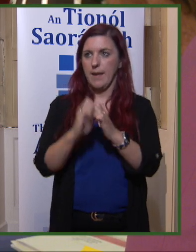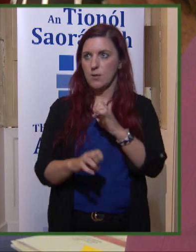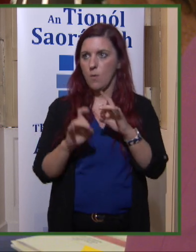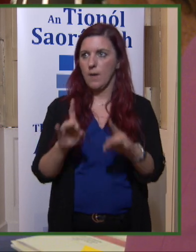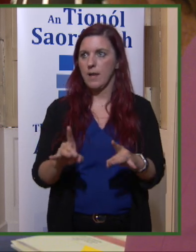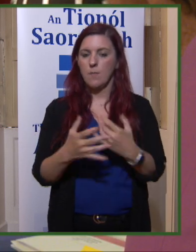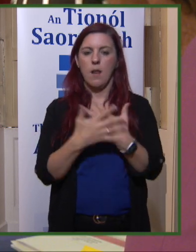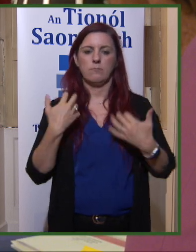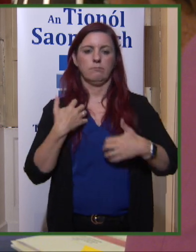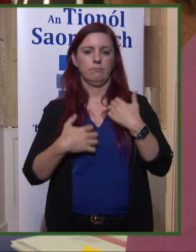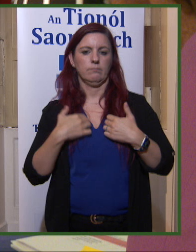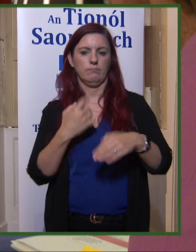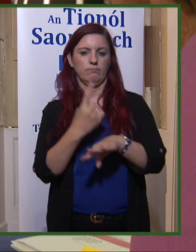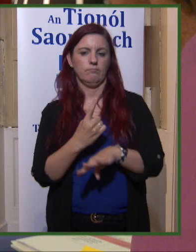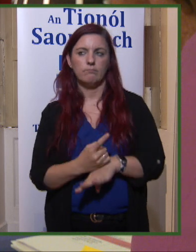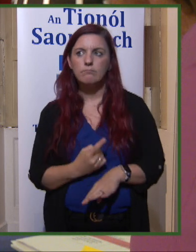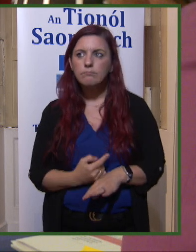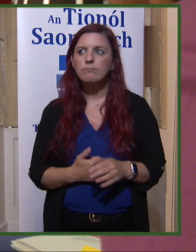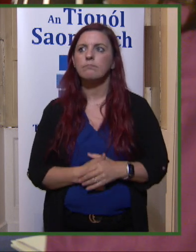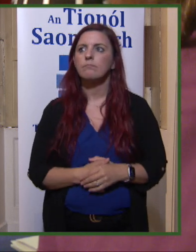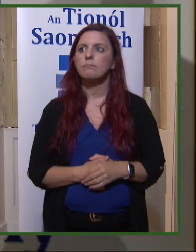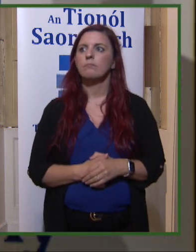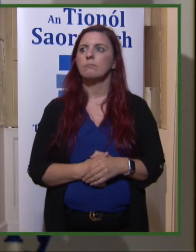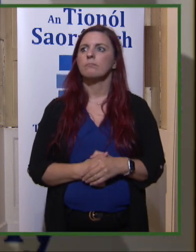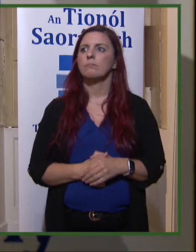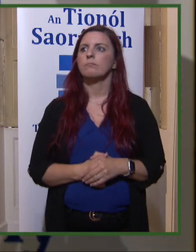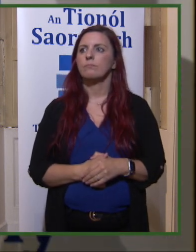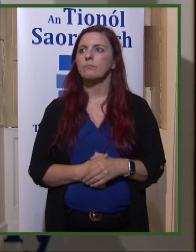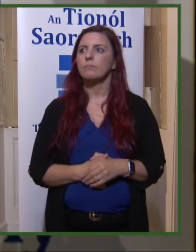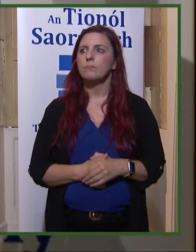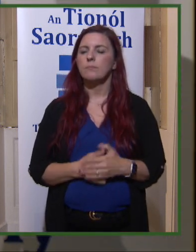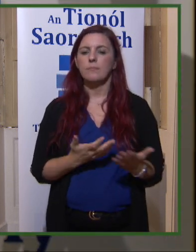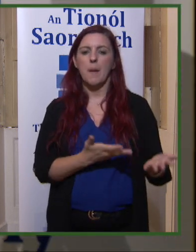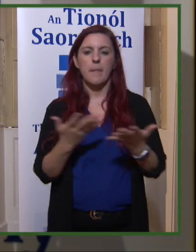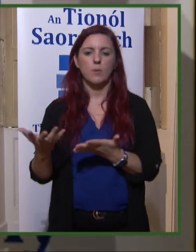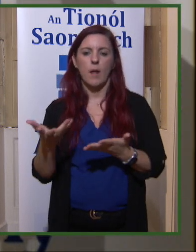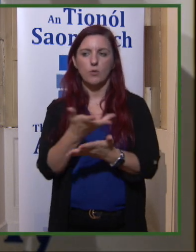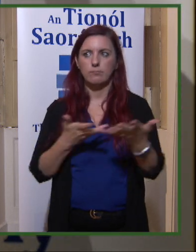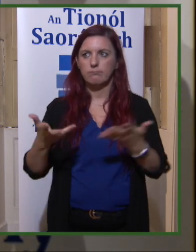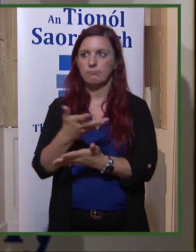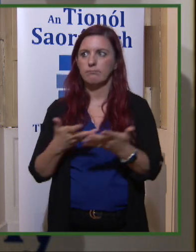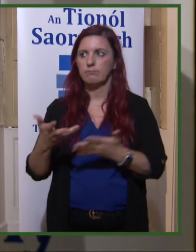Lots of interesting information. That's deliberative democracy. Well done. Over to you, back to you, facilitators.